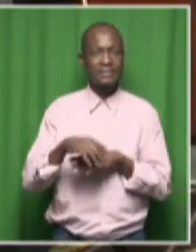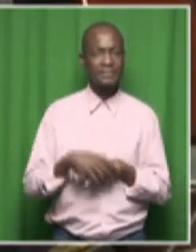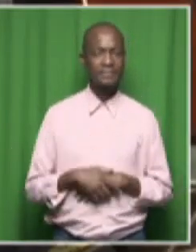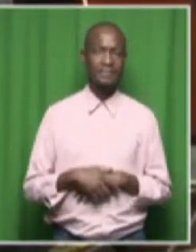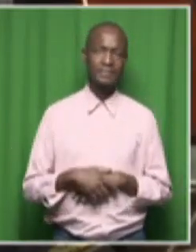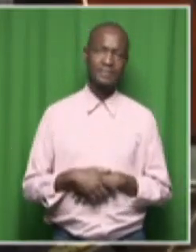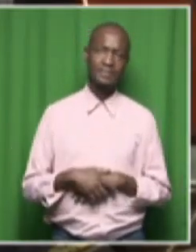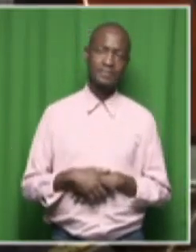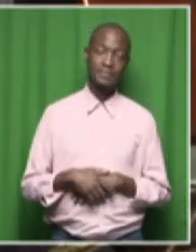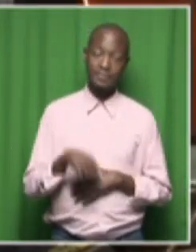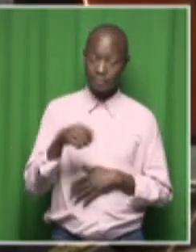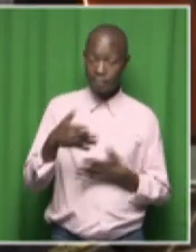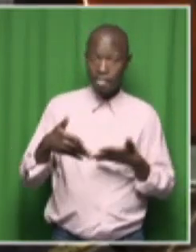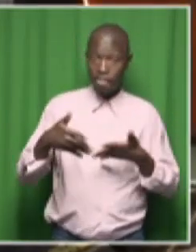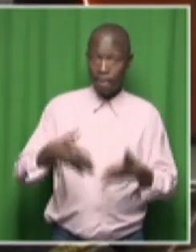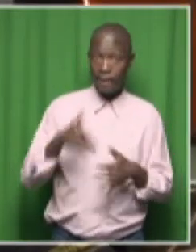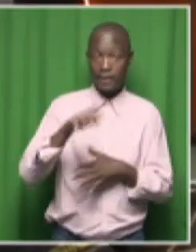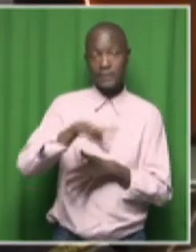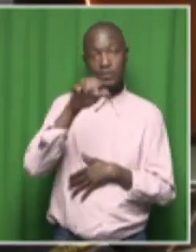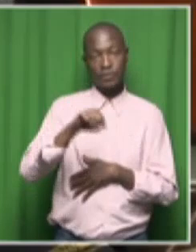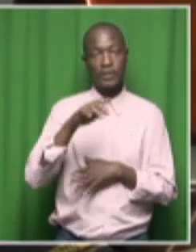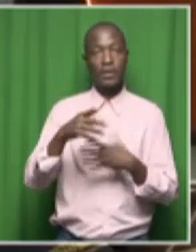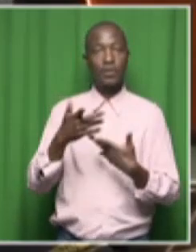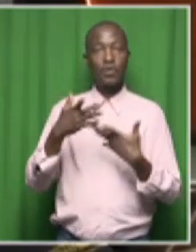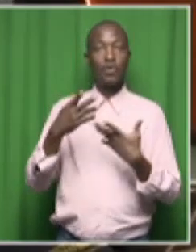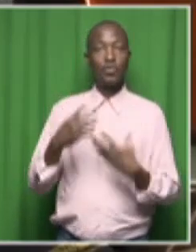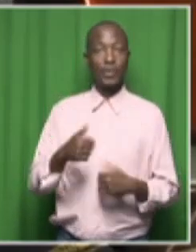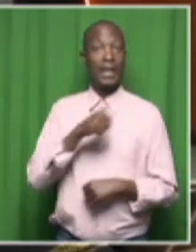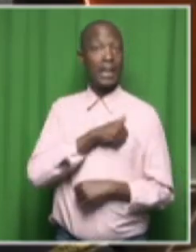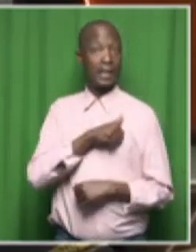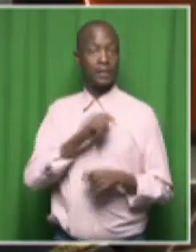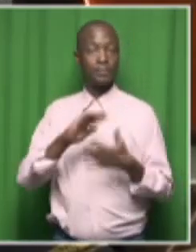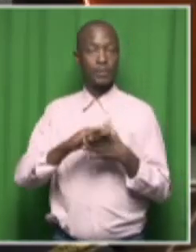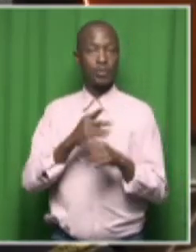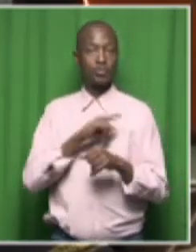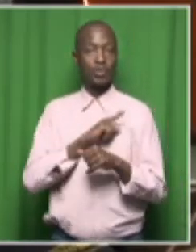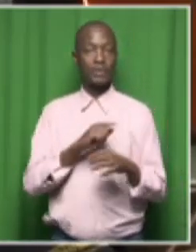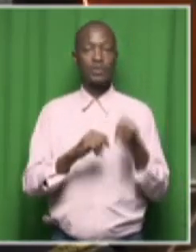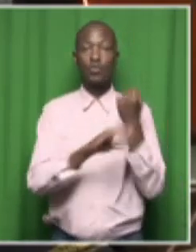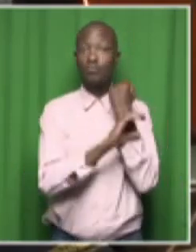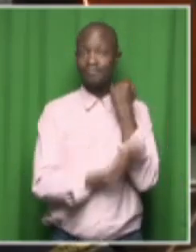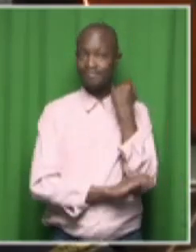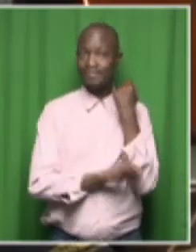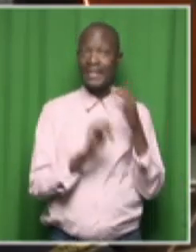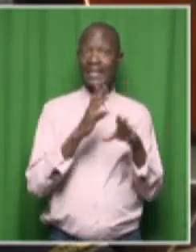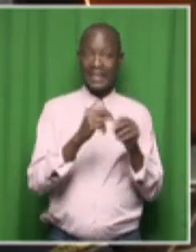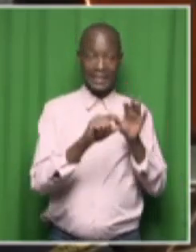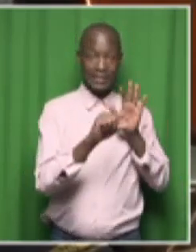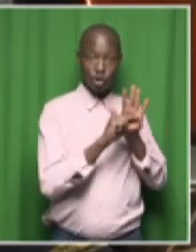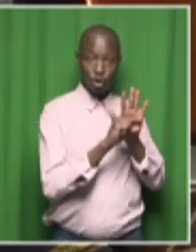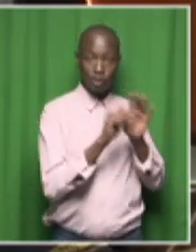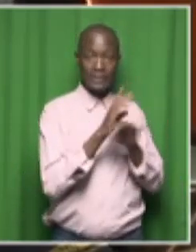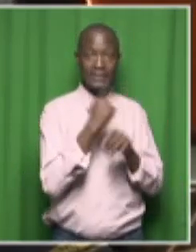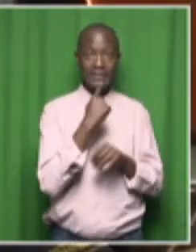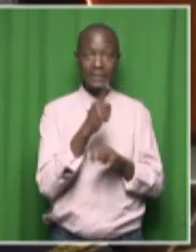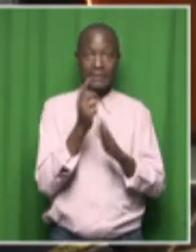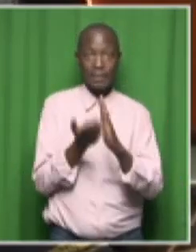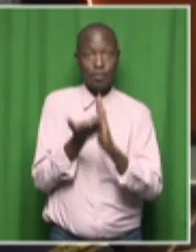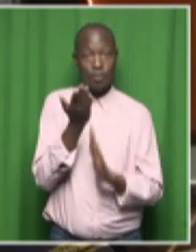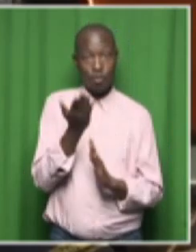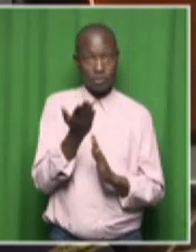Yes, in South Africa, we are lucky because we've got a constitution that has the clause that emphasizes the